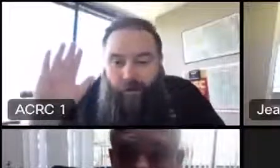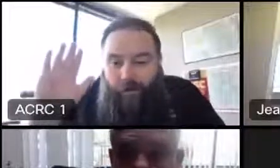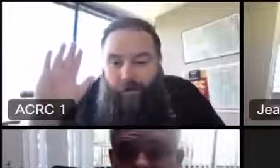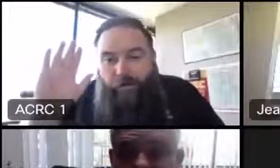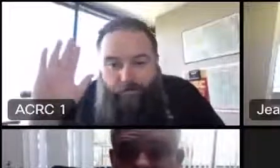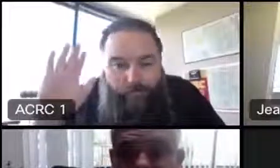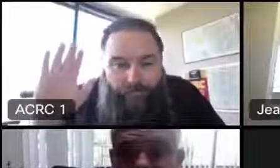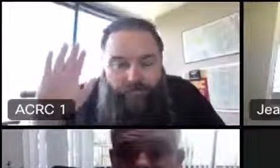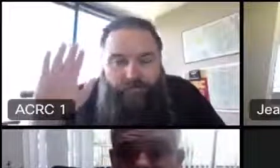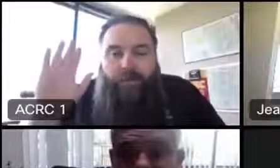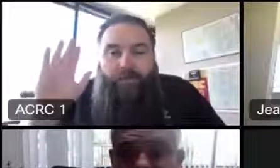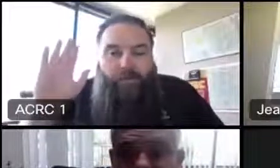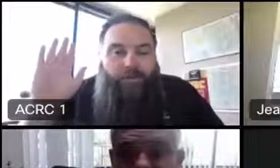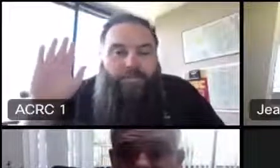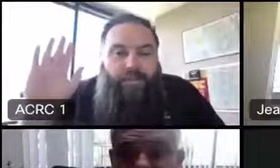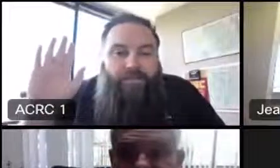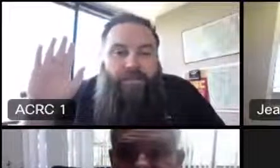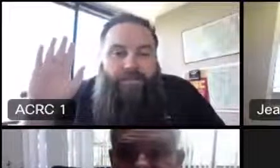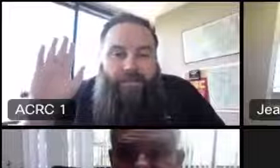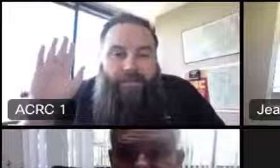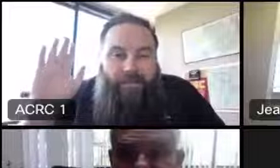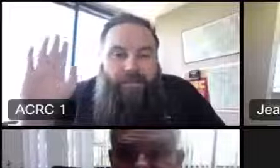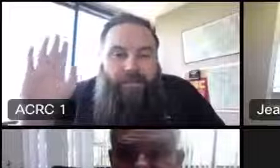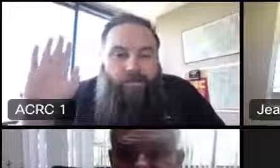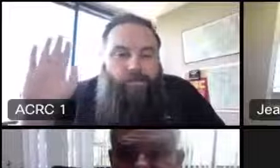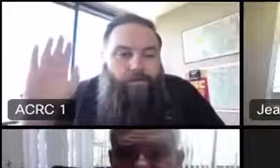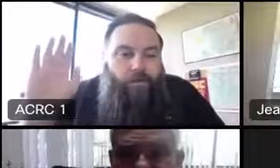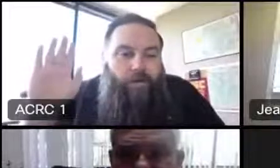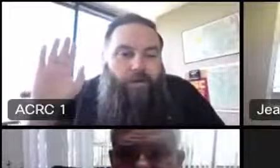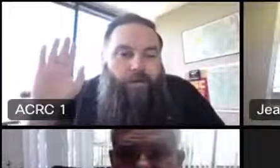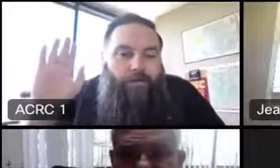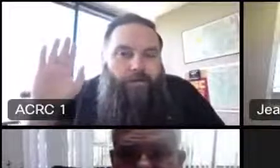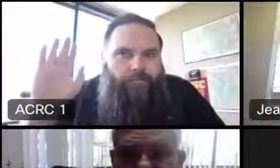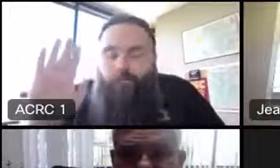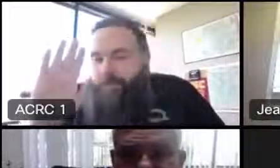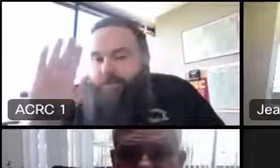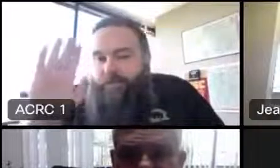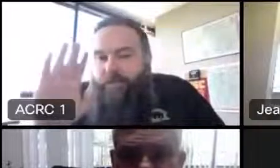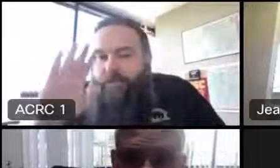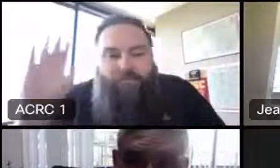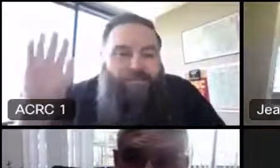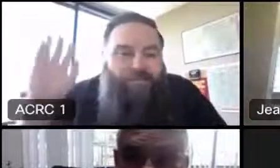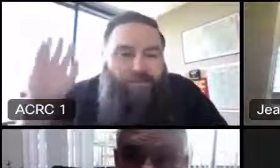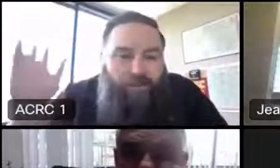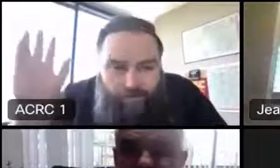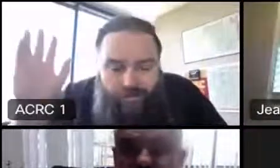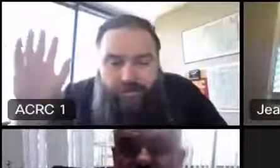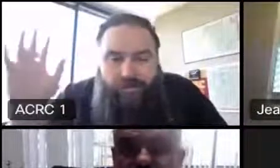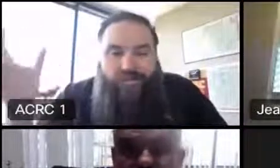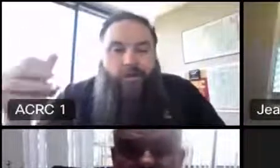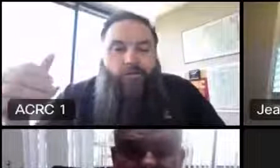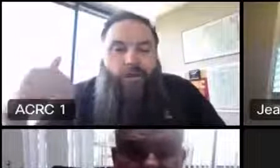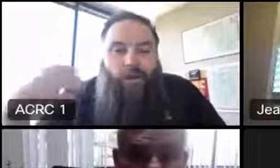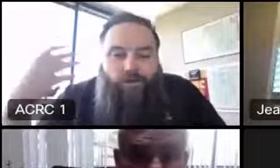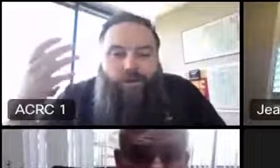day, right now, this moment, if you're receiving as a client, or if you are for example, a transportation provider